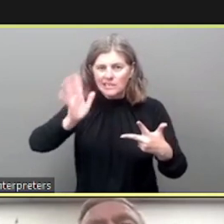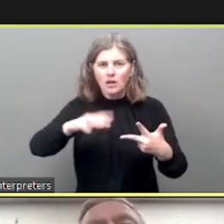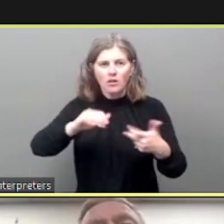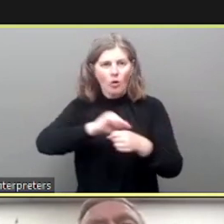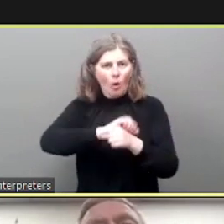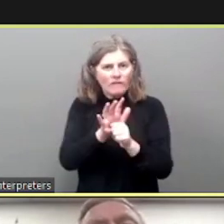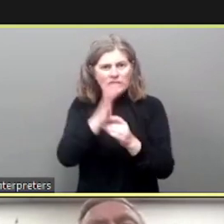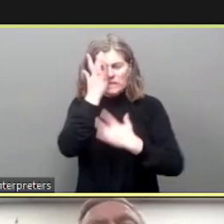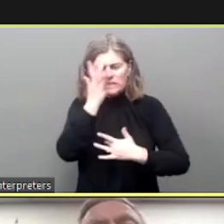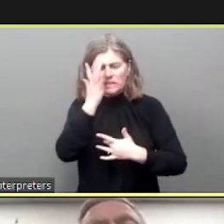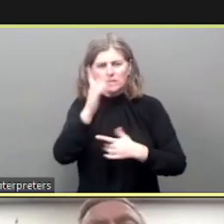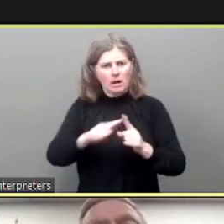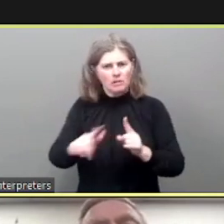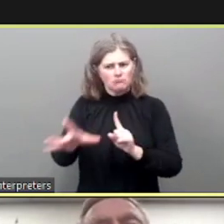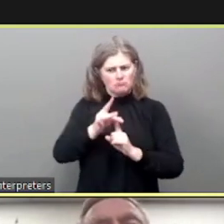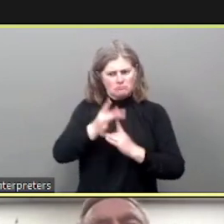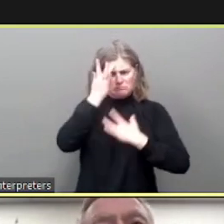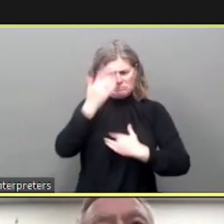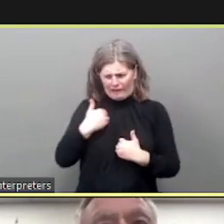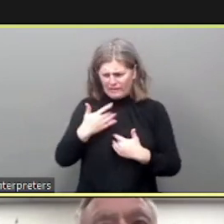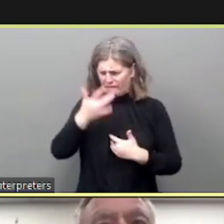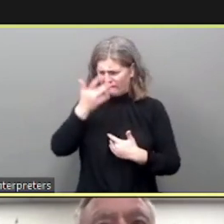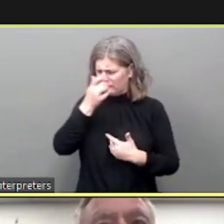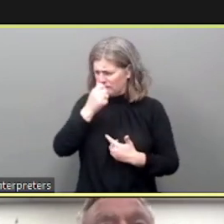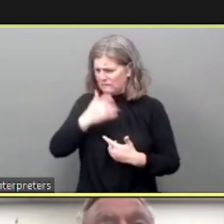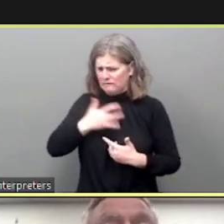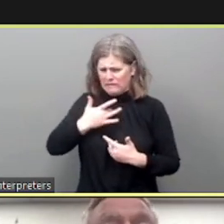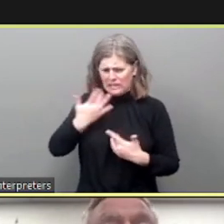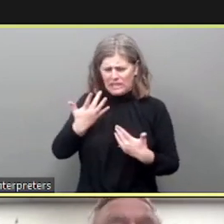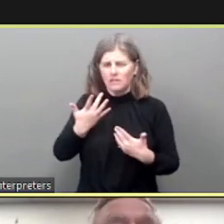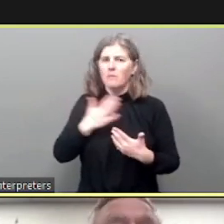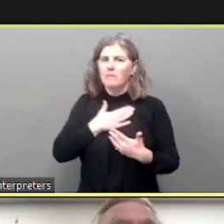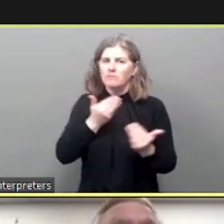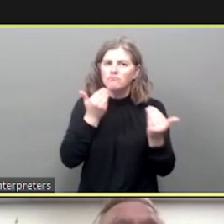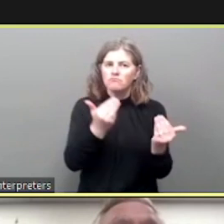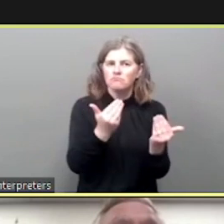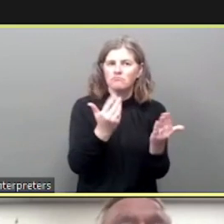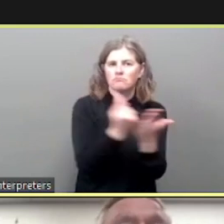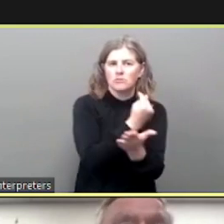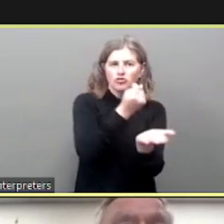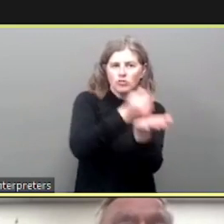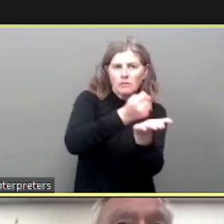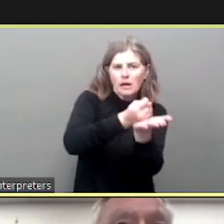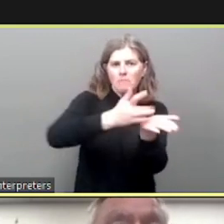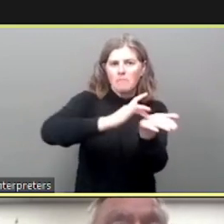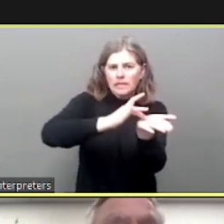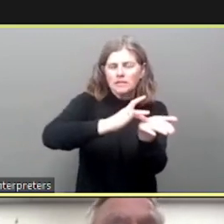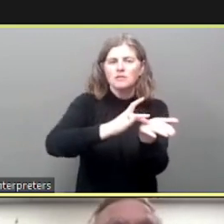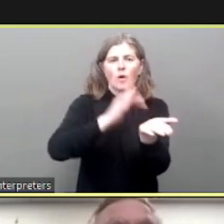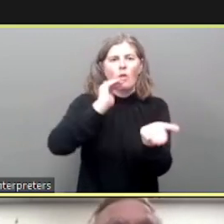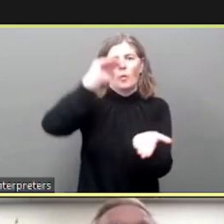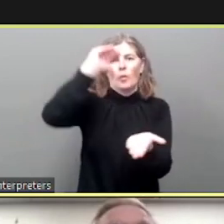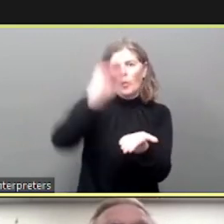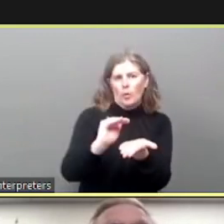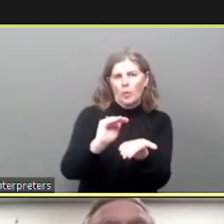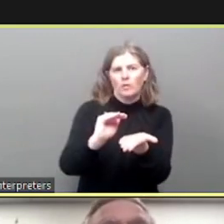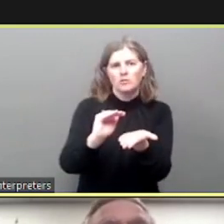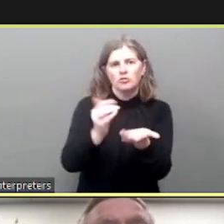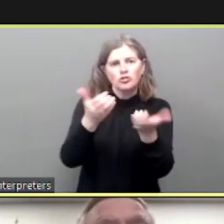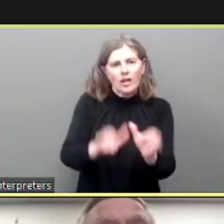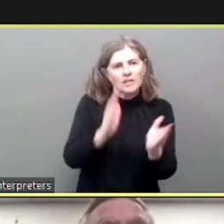COVID disease and hospitalization, please seek out treatment. You can lower your chances of being hospitalized